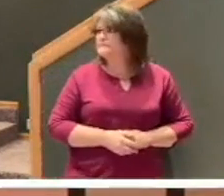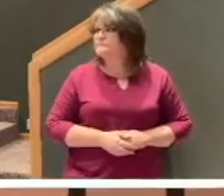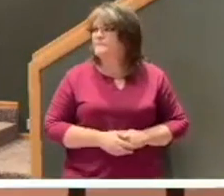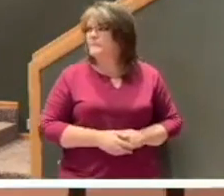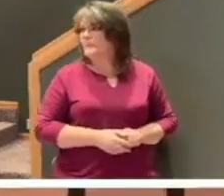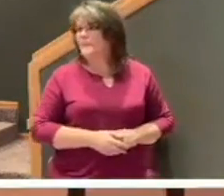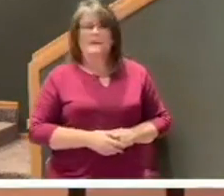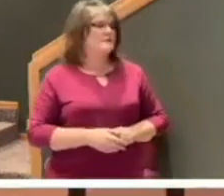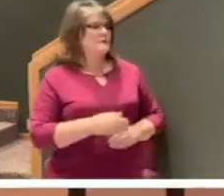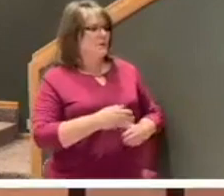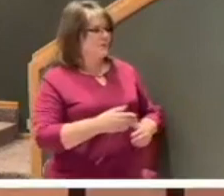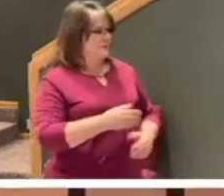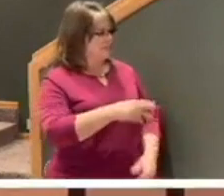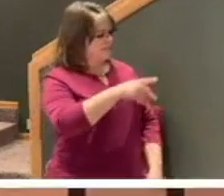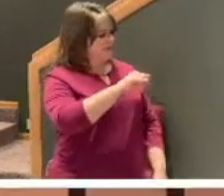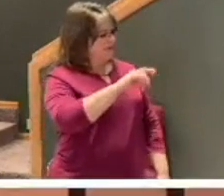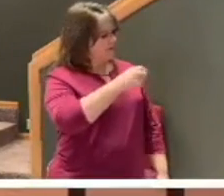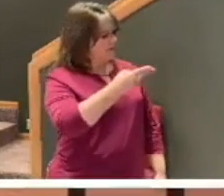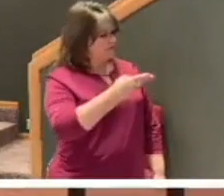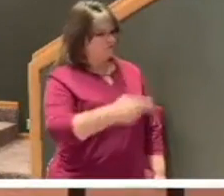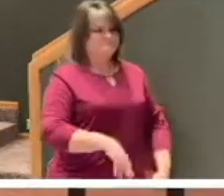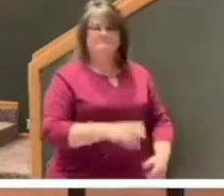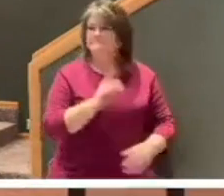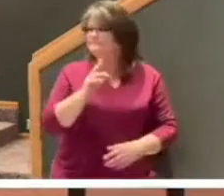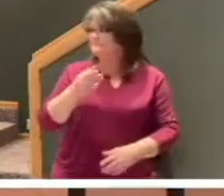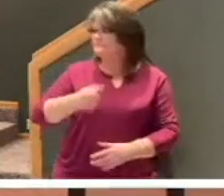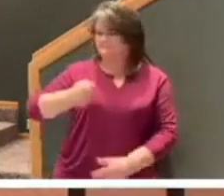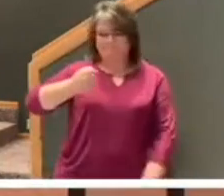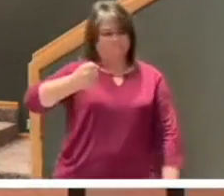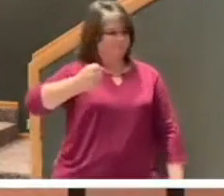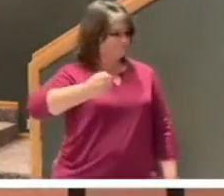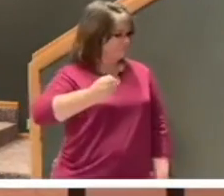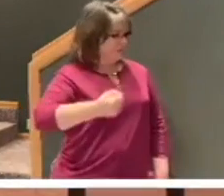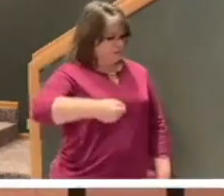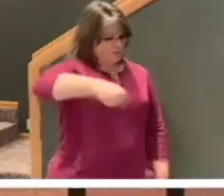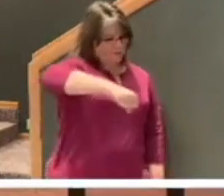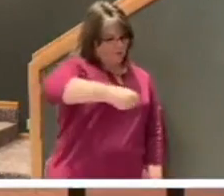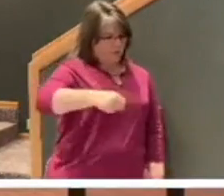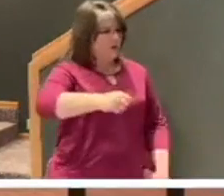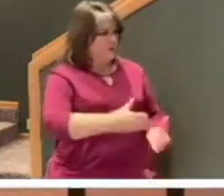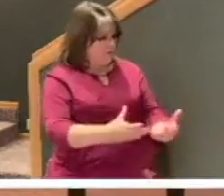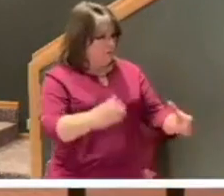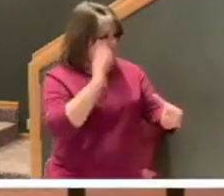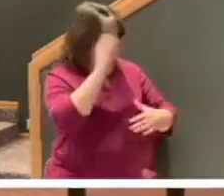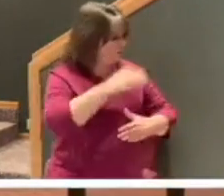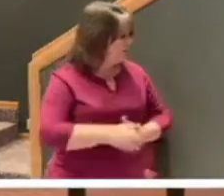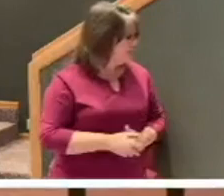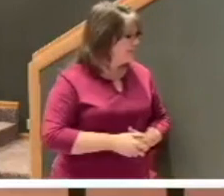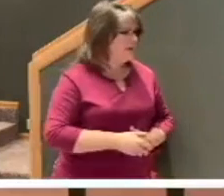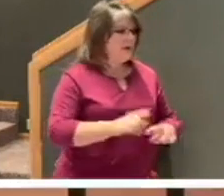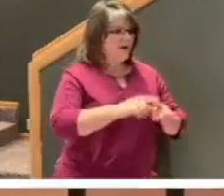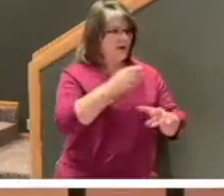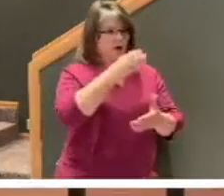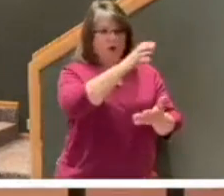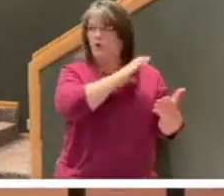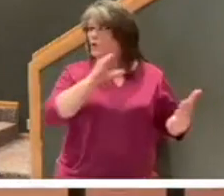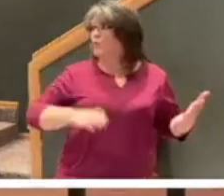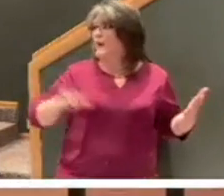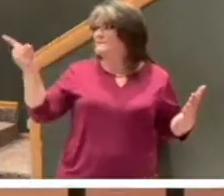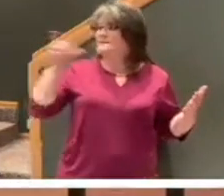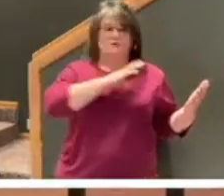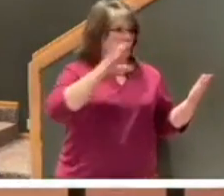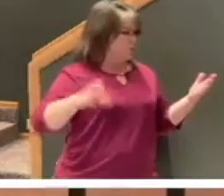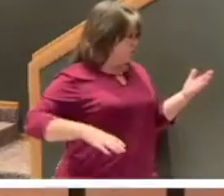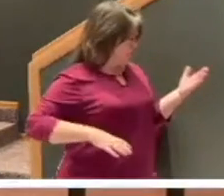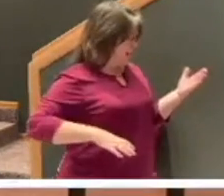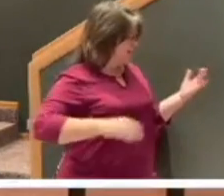So we have the picture here, right? And so this is what I'm going to fill those bowls with. But this is Christ, okay?